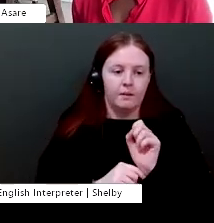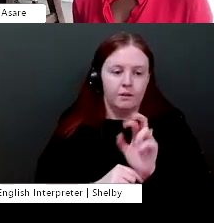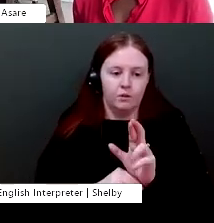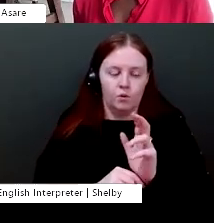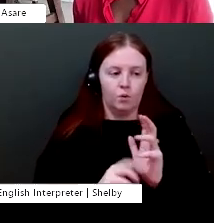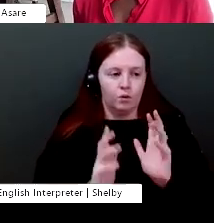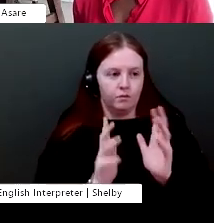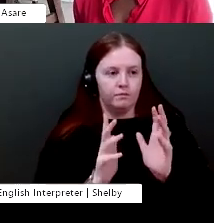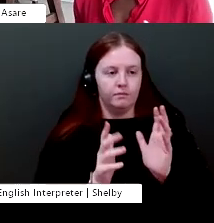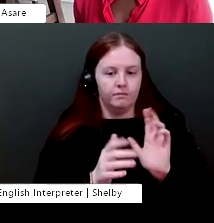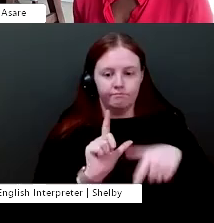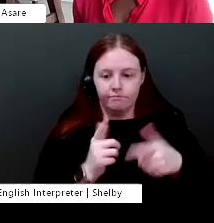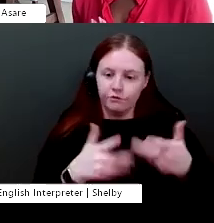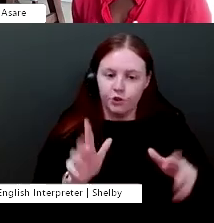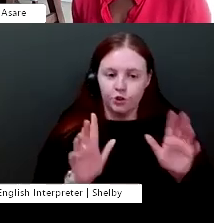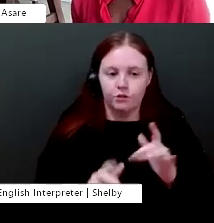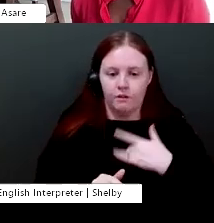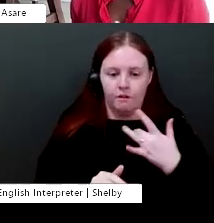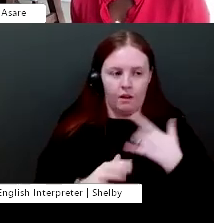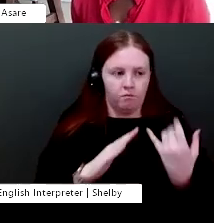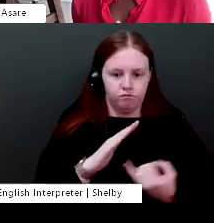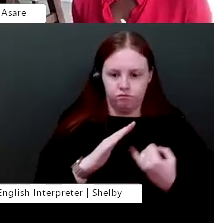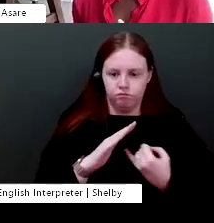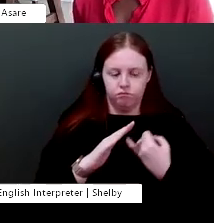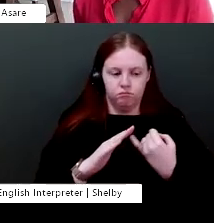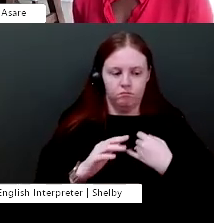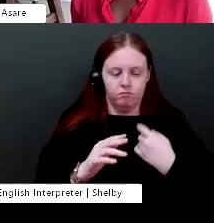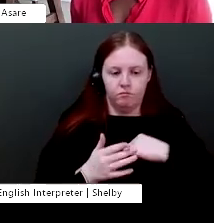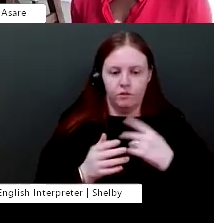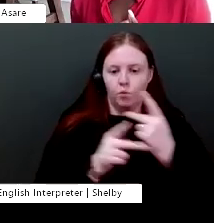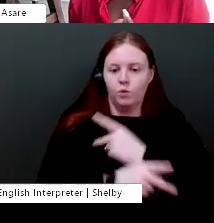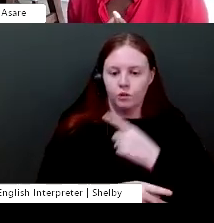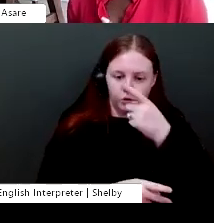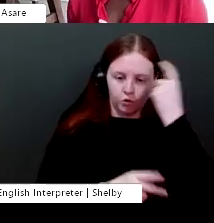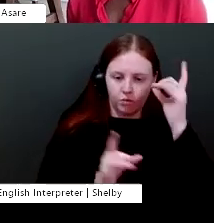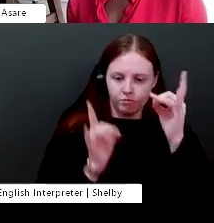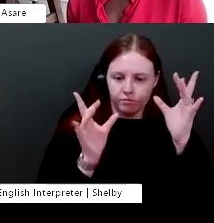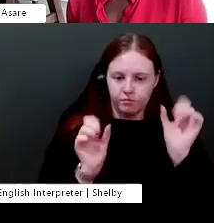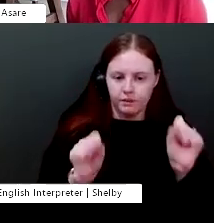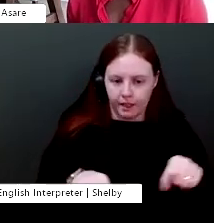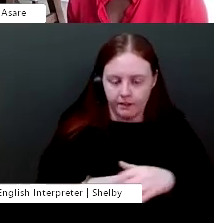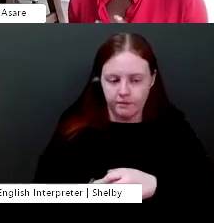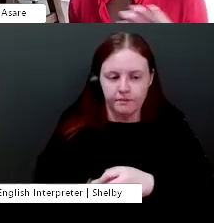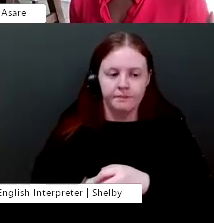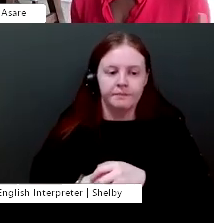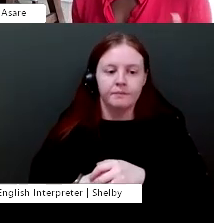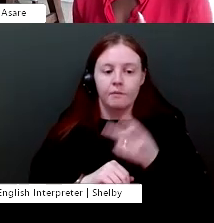could essentially compound kind of the effects of existing trauma. What we saw in the data was that between the weeks,